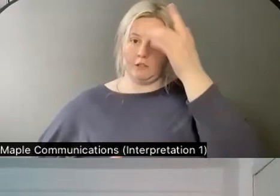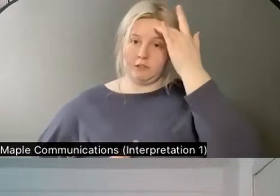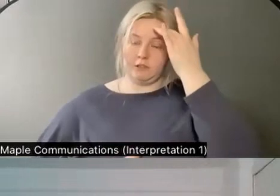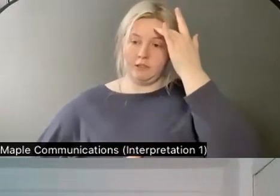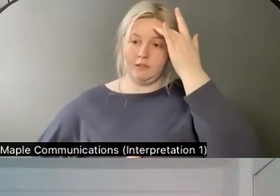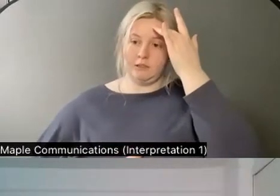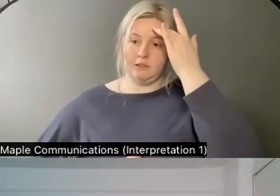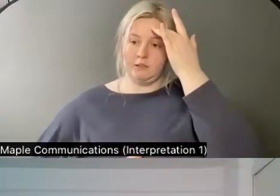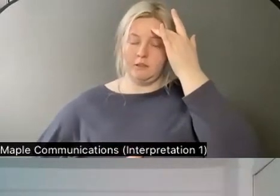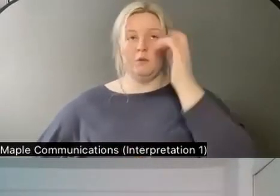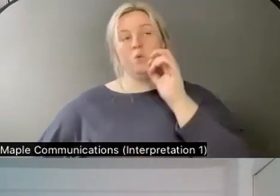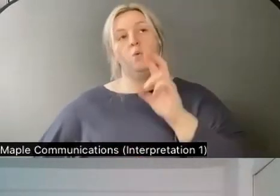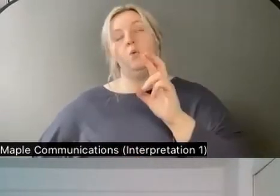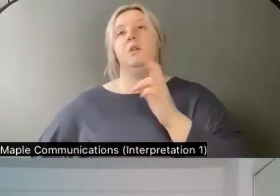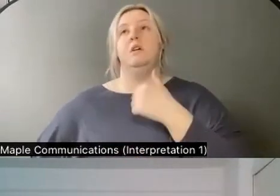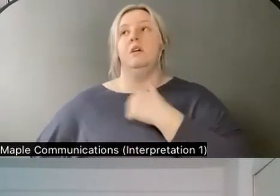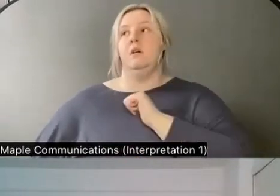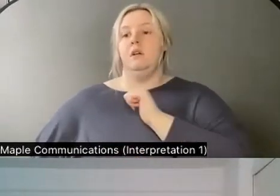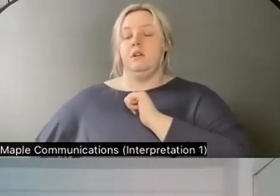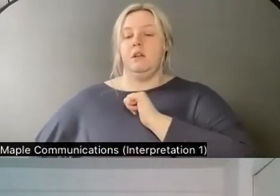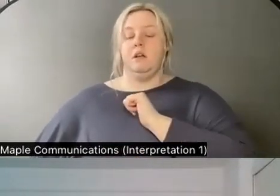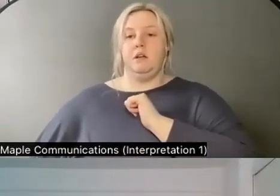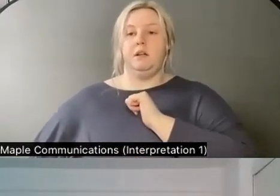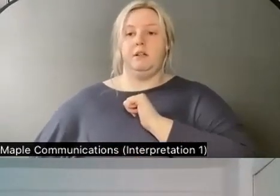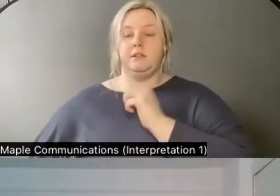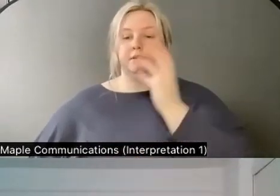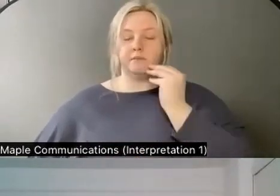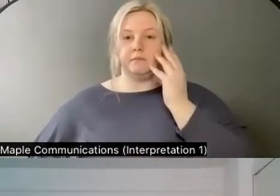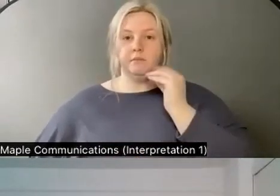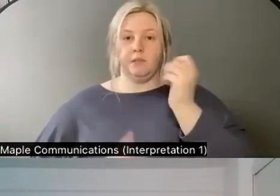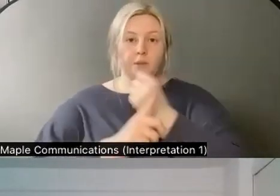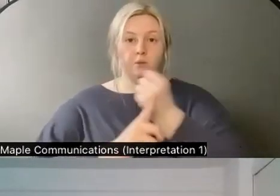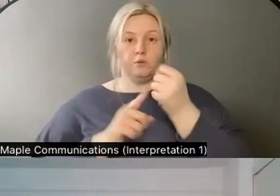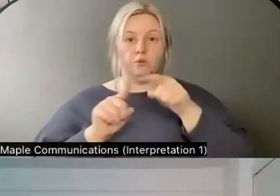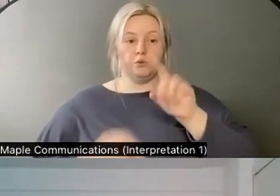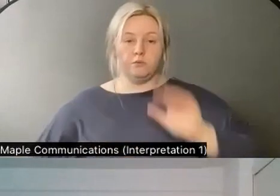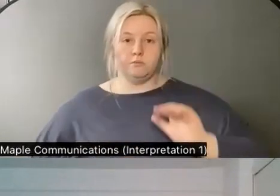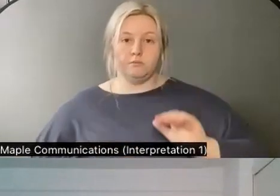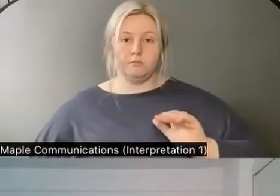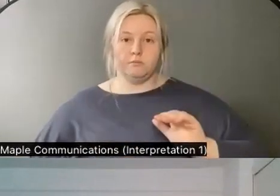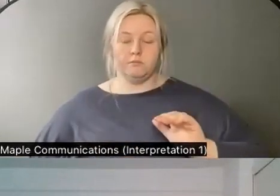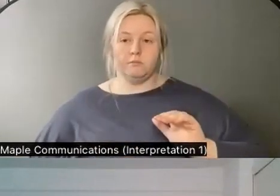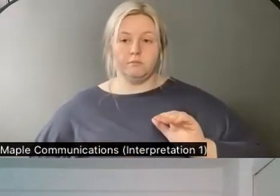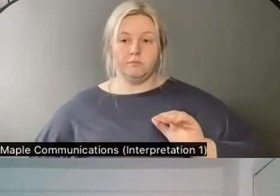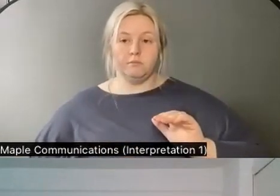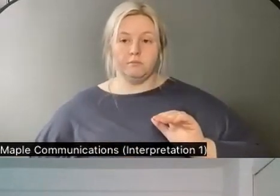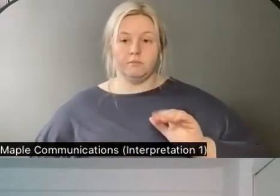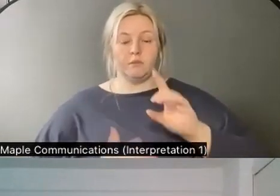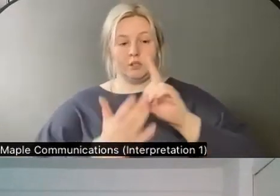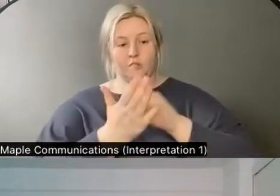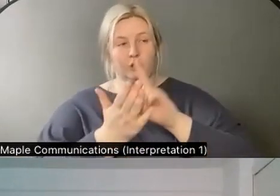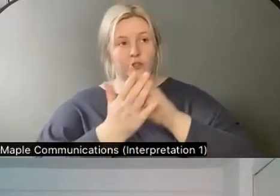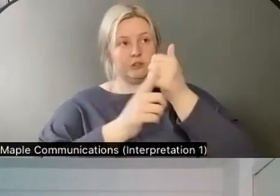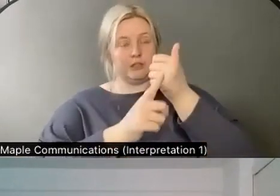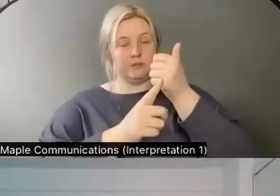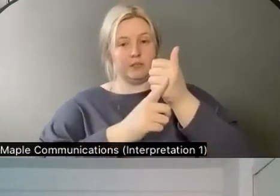somebody who has had childhood abuse, for which doctors seem to think that you